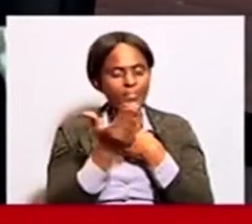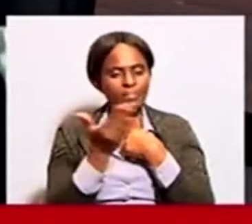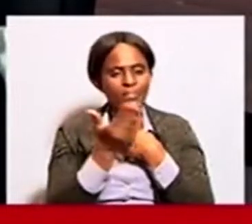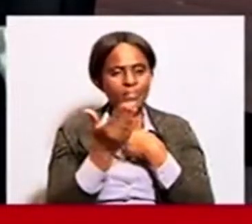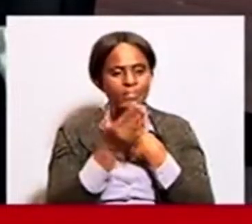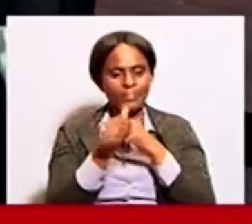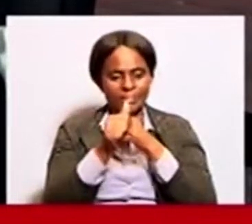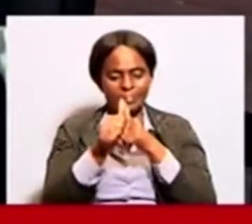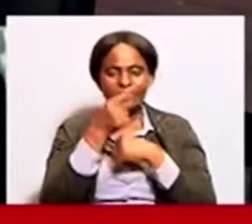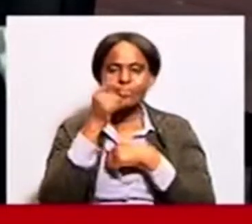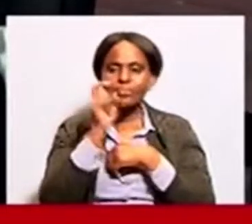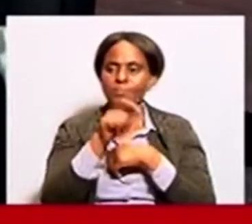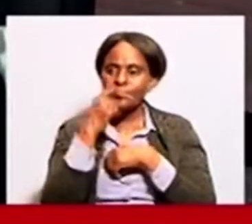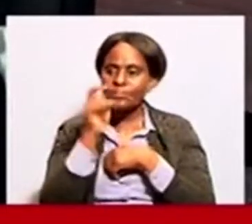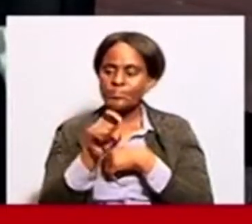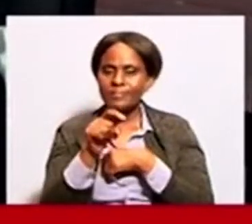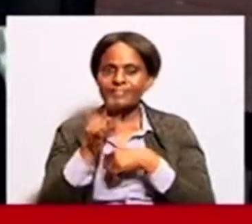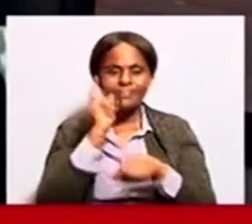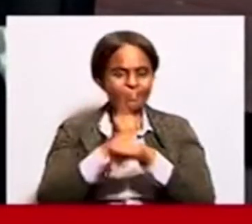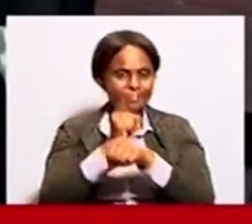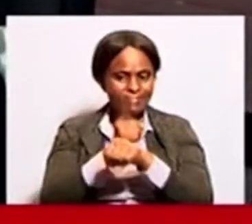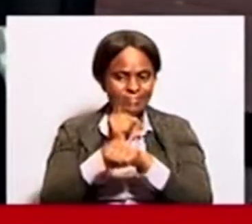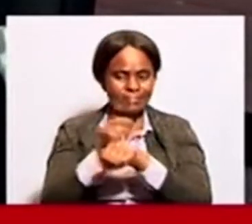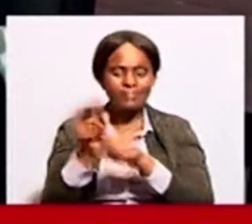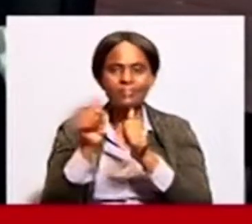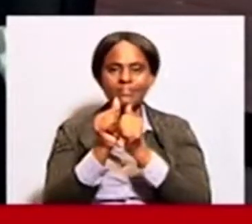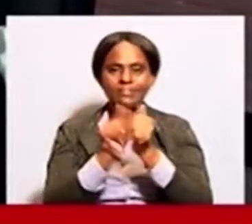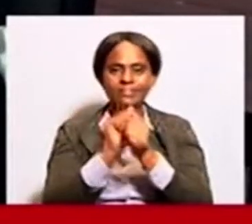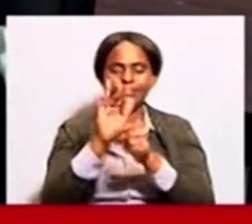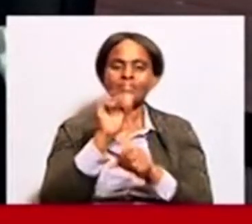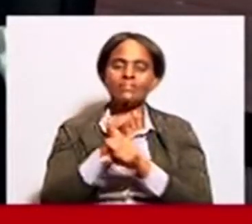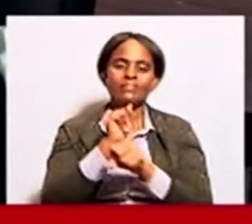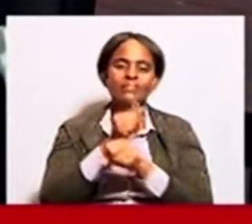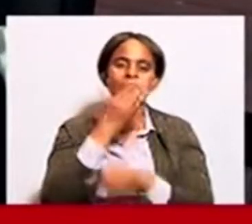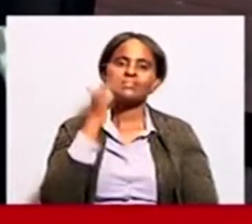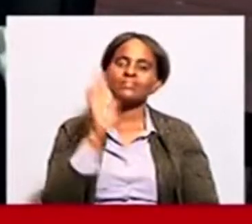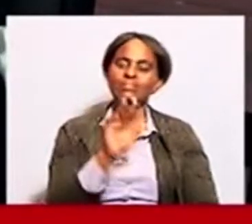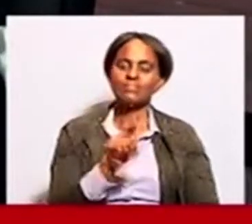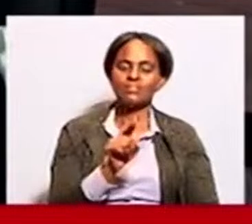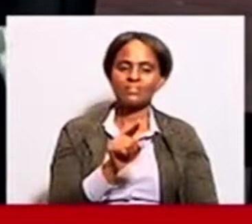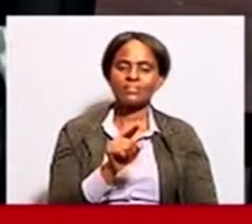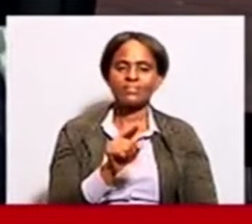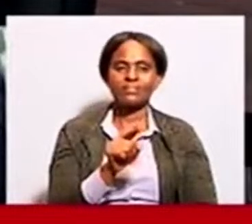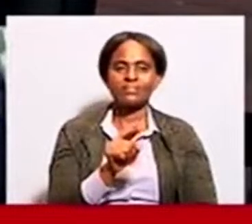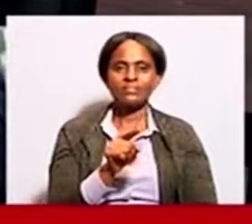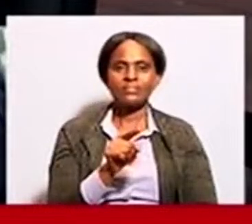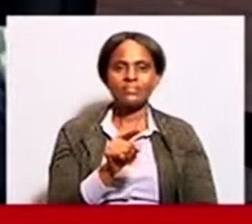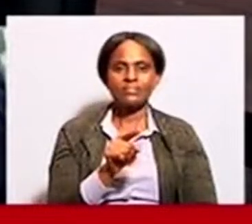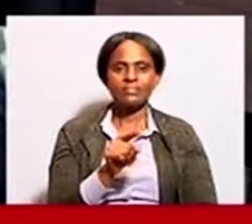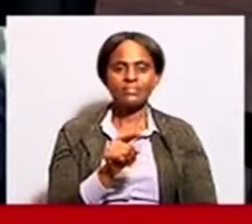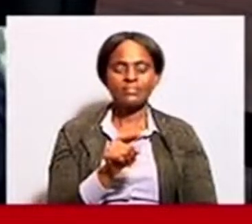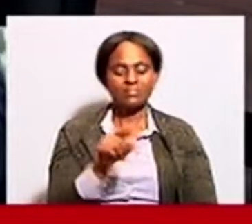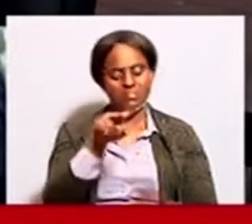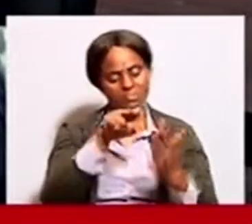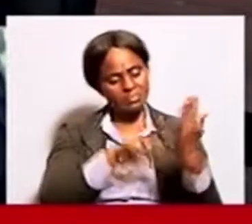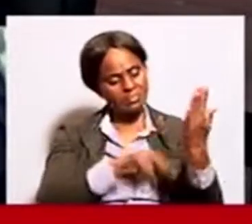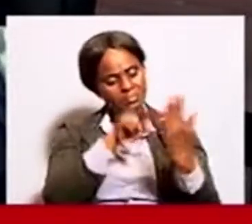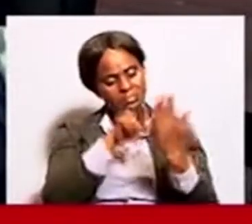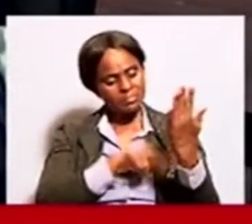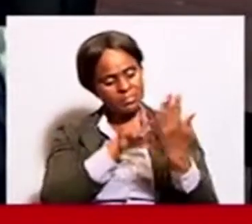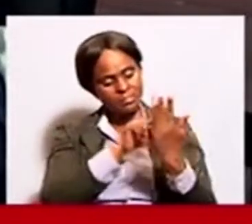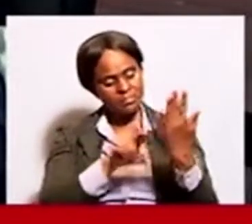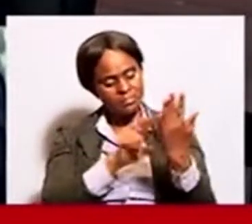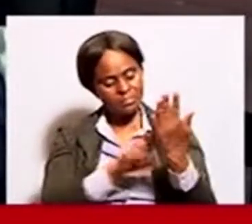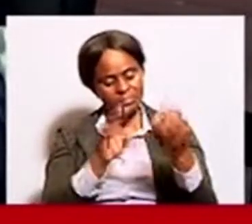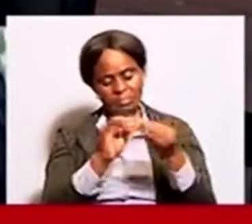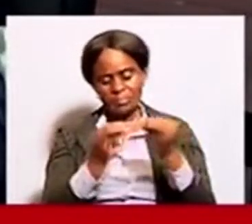your instructions to warn him about the shoddy works. But there's no, I've perused through Appendix